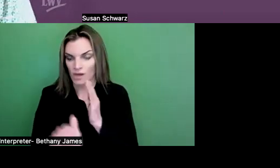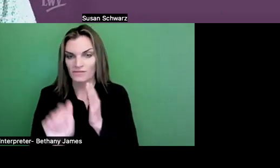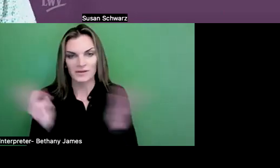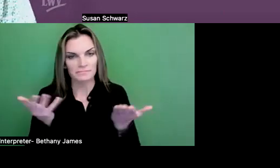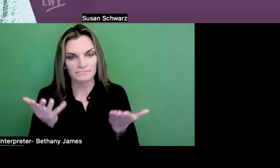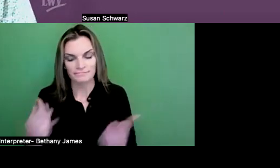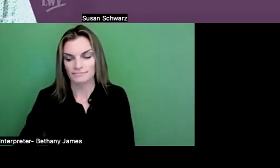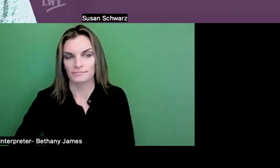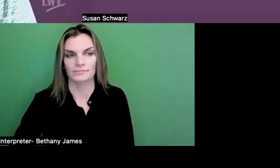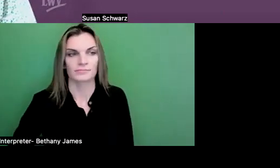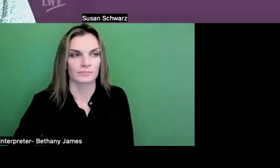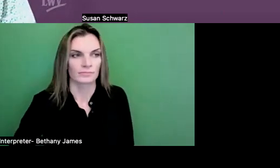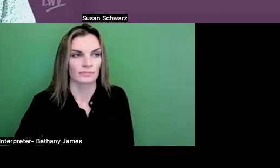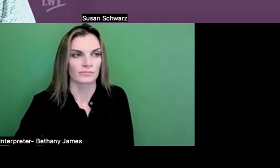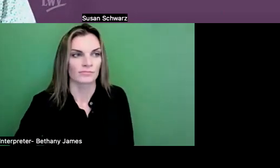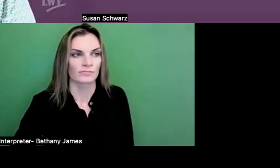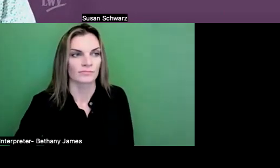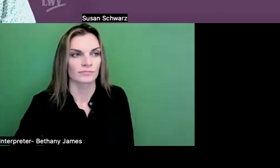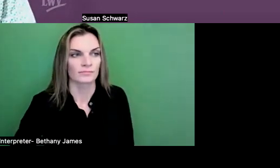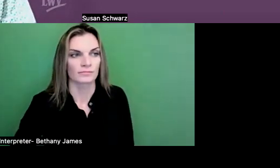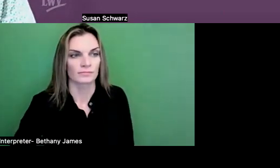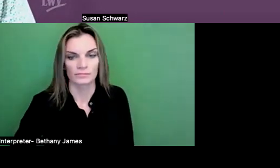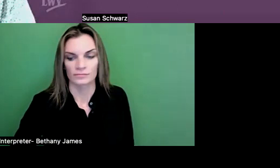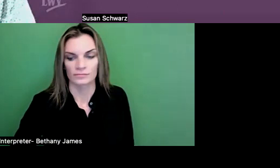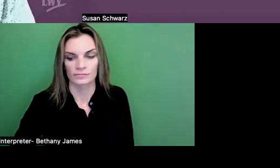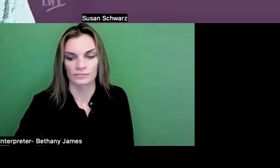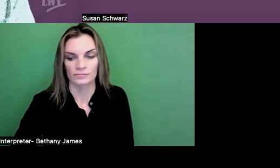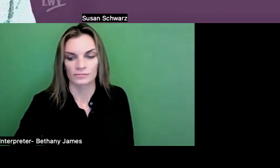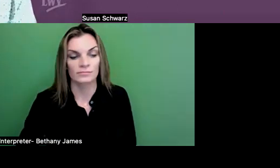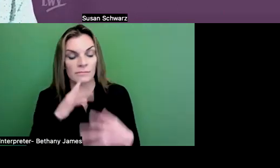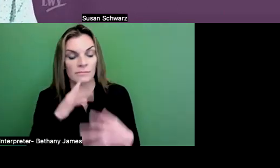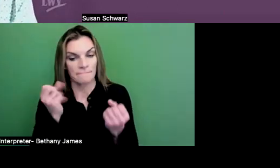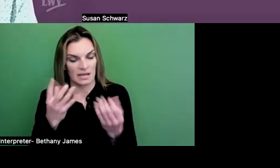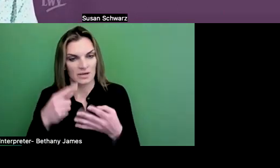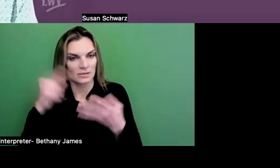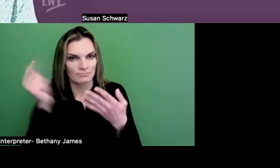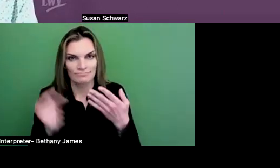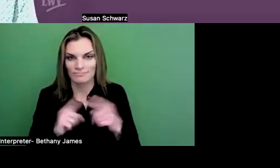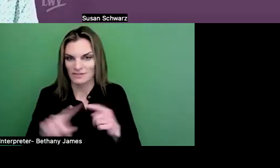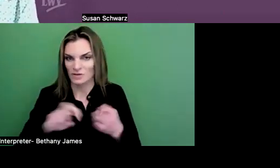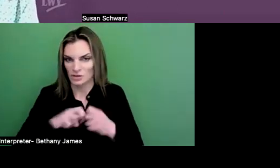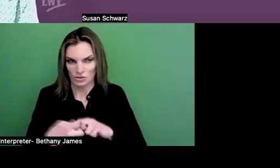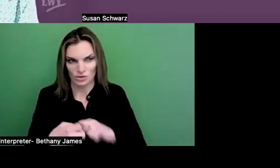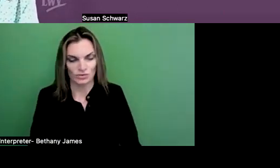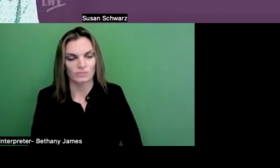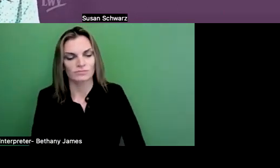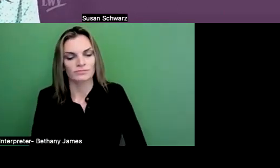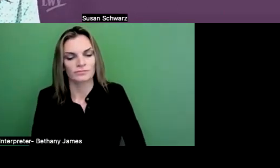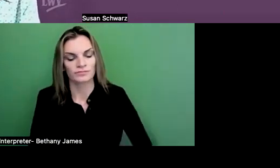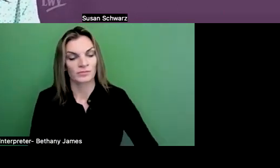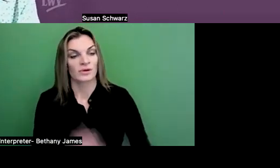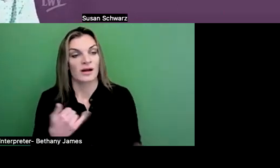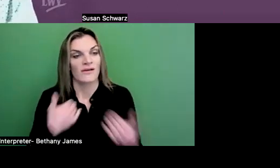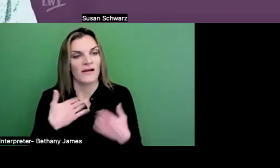So there's so many issues, but one of the main issues right now is stormwater. We're having problems